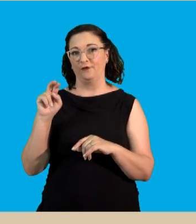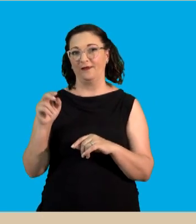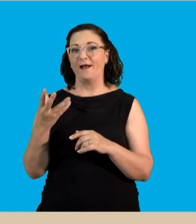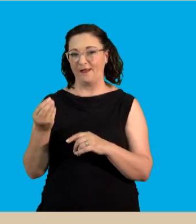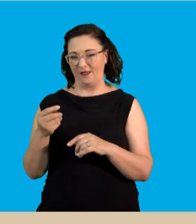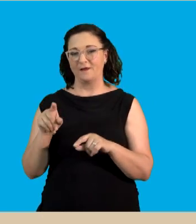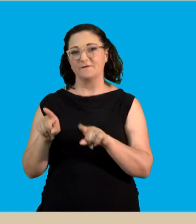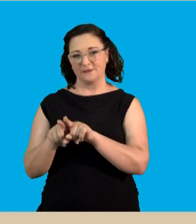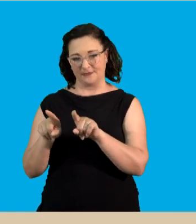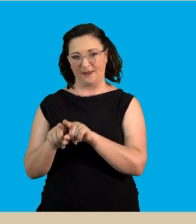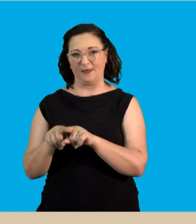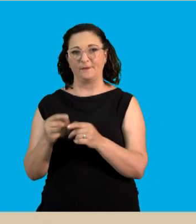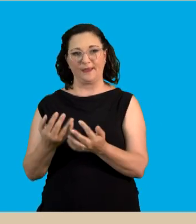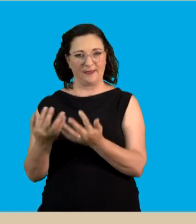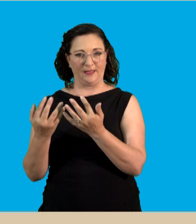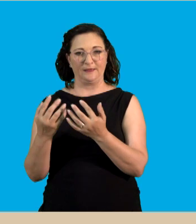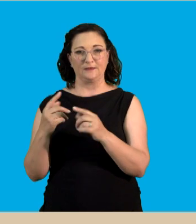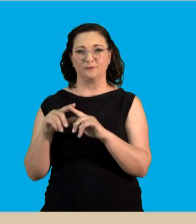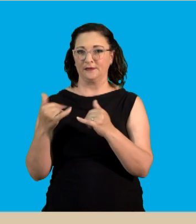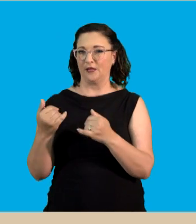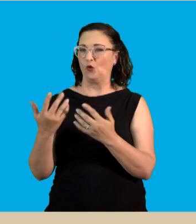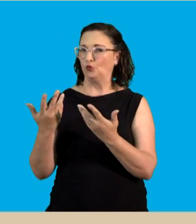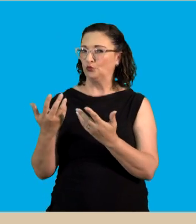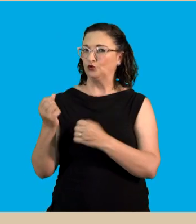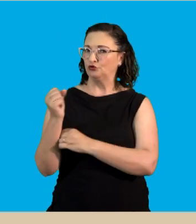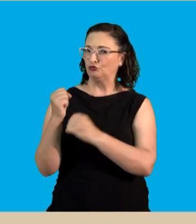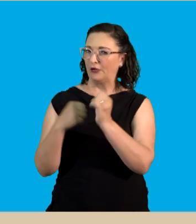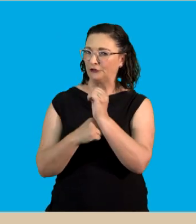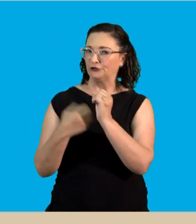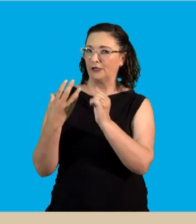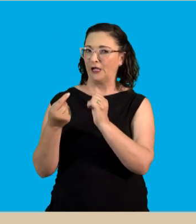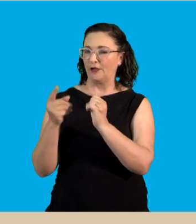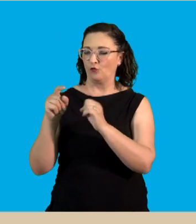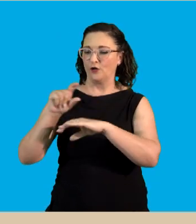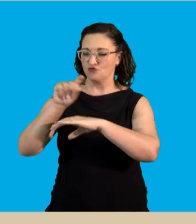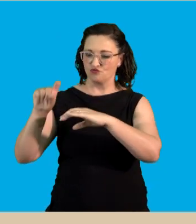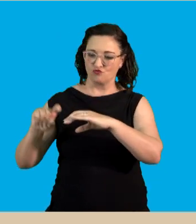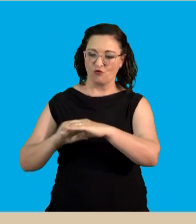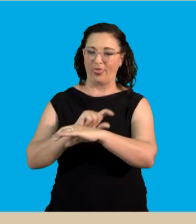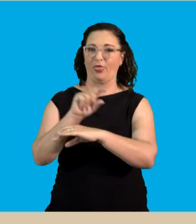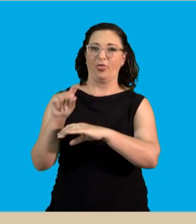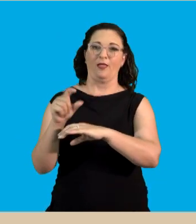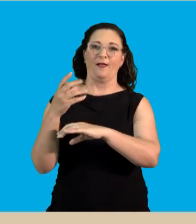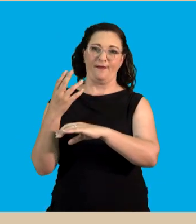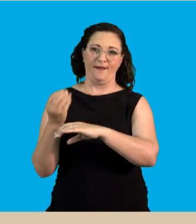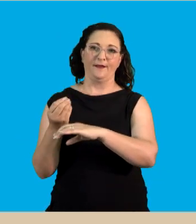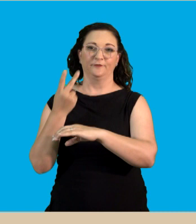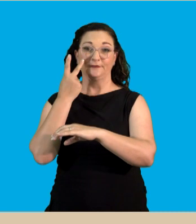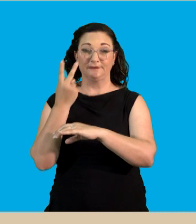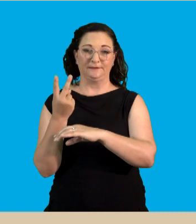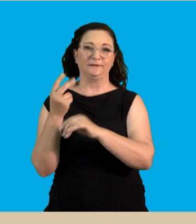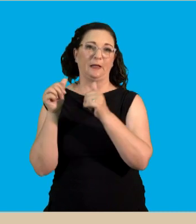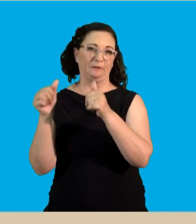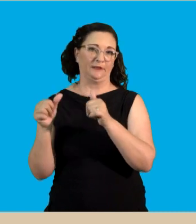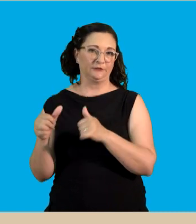helium. But if you look at their structural differences, if you look at Saturn, it has those distinctive rings around it.